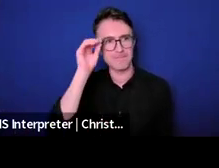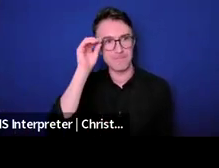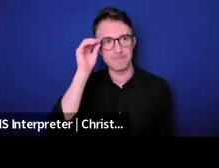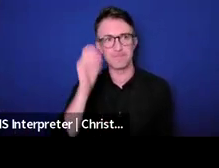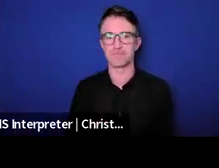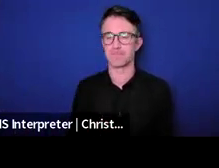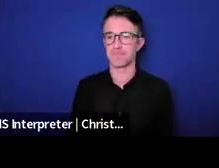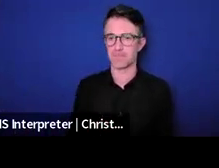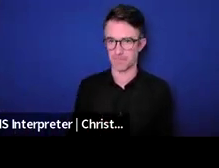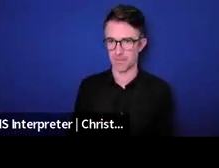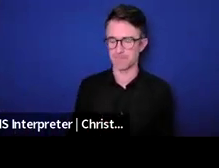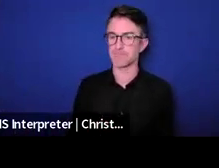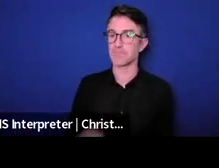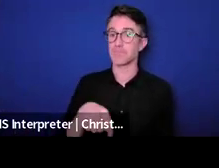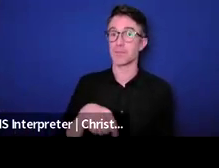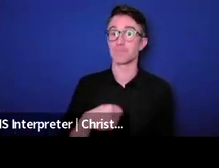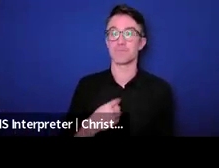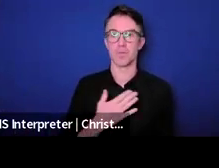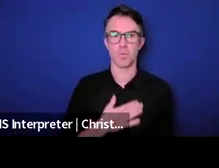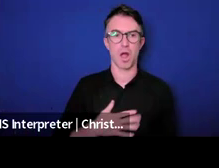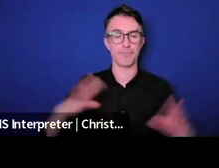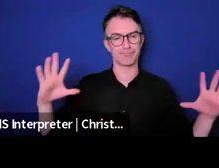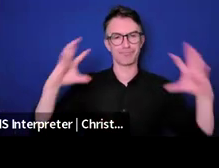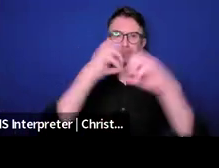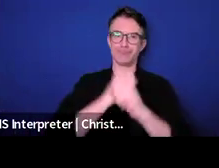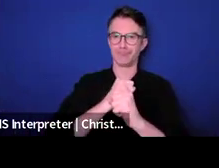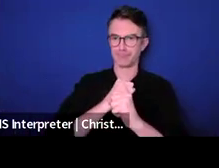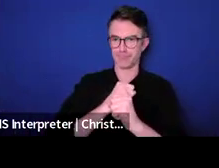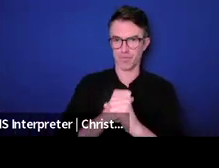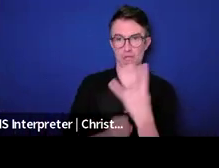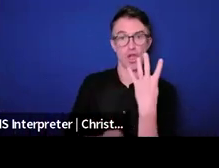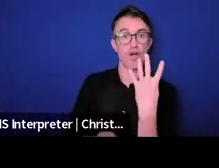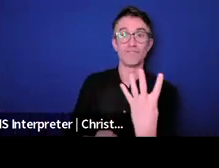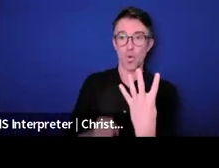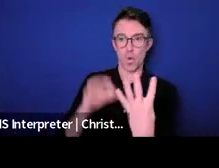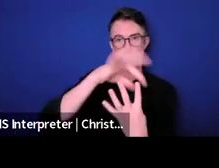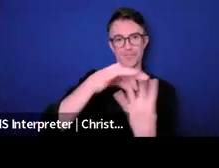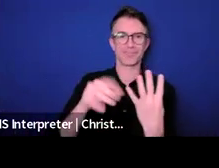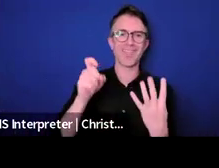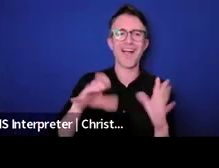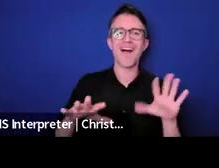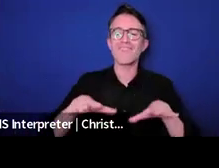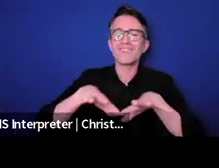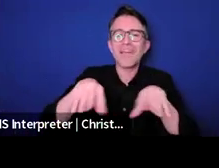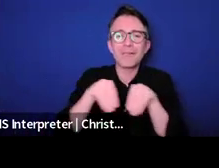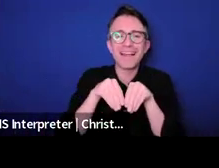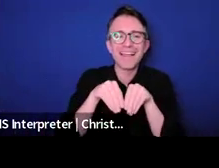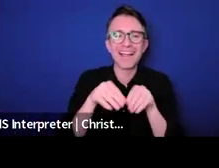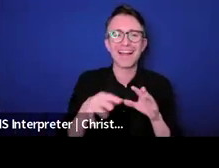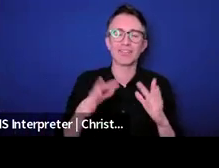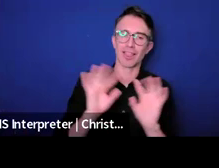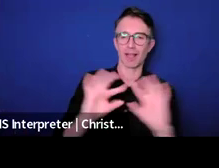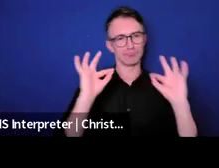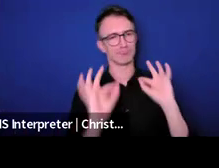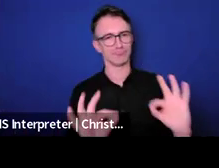just sharing on 4 family-friendly policies that at UNICEF we often promote as it relates